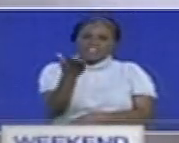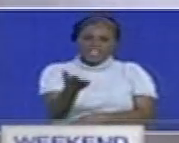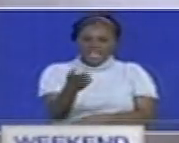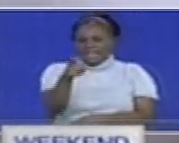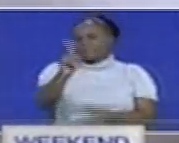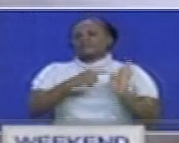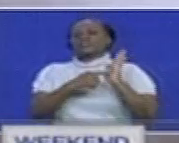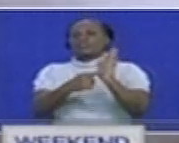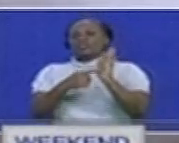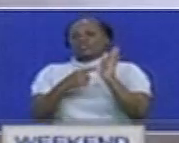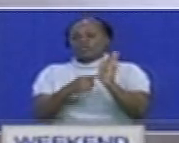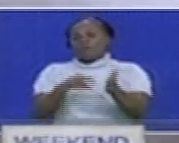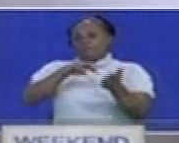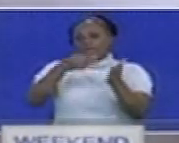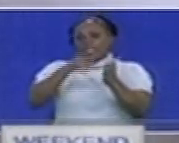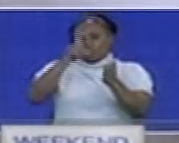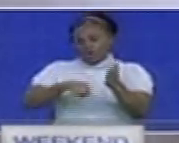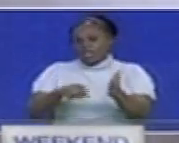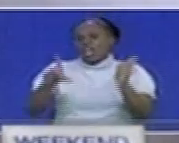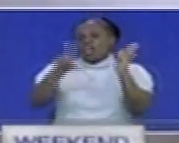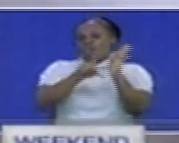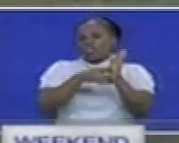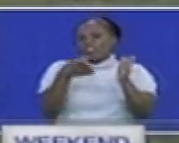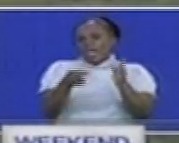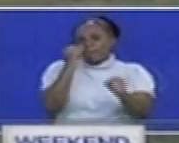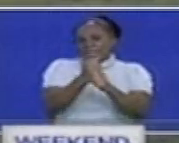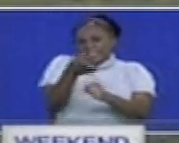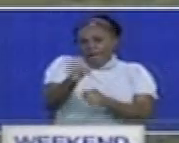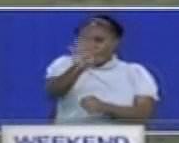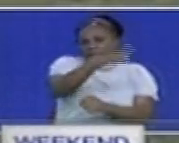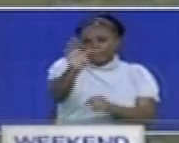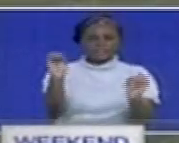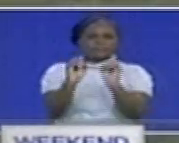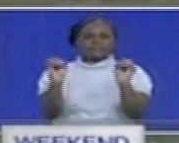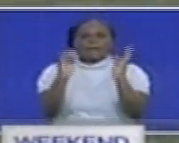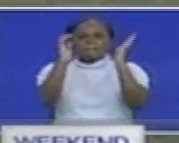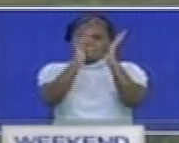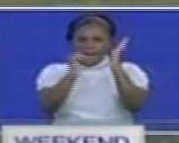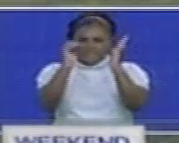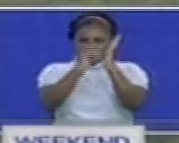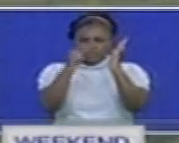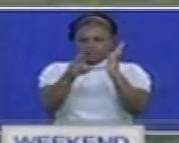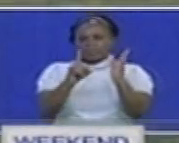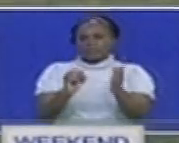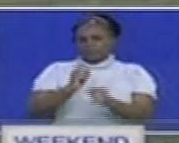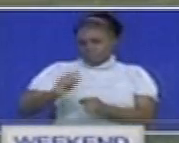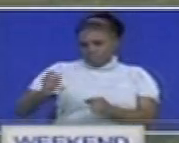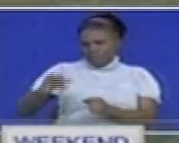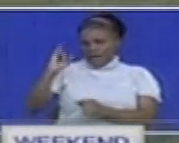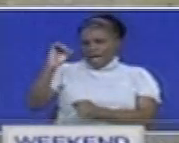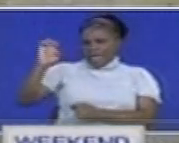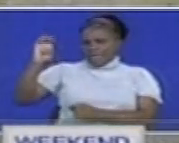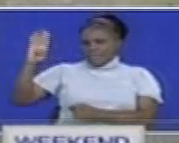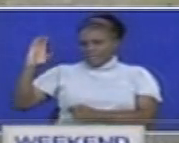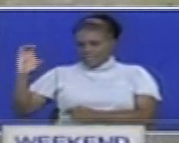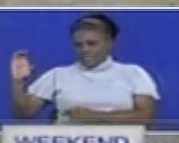show us, because it means that there are some laws which are not made in Parliament. Machakos County has written to the Independent Electoral and Boundaries